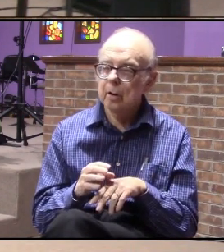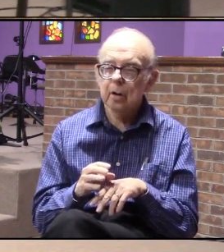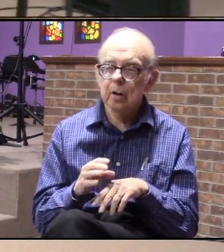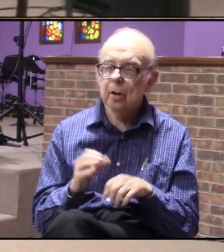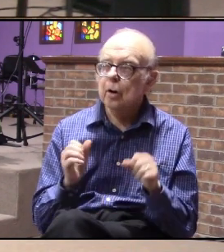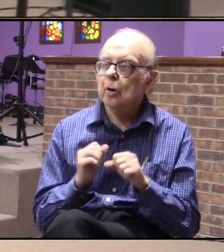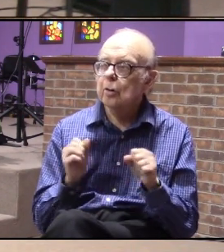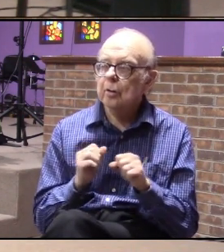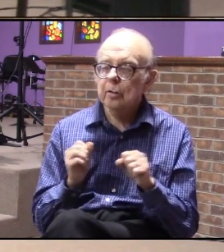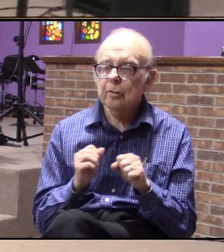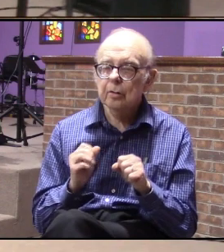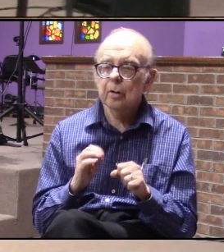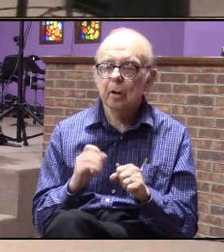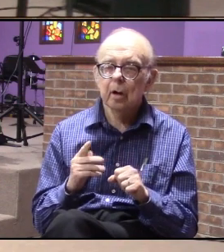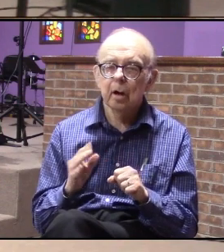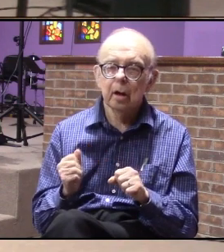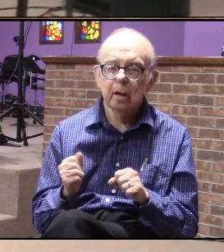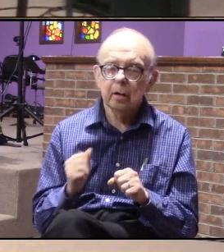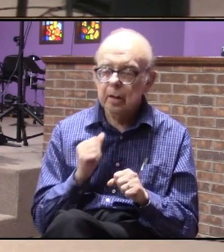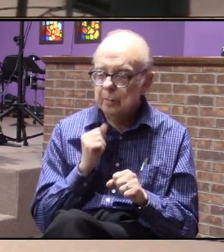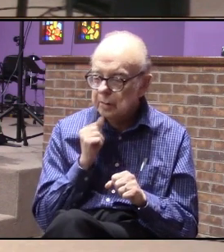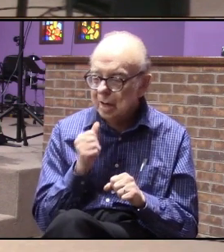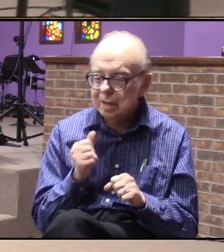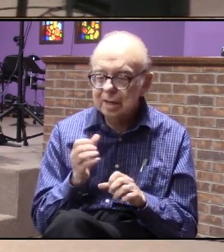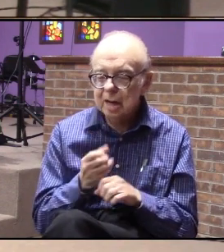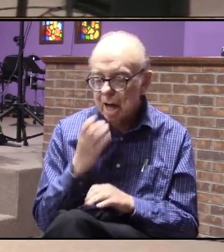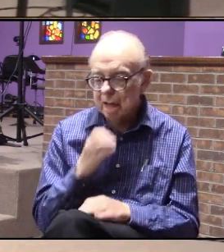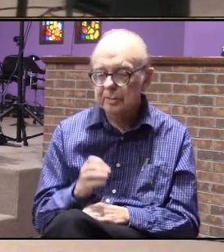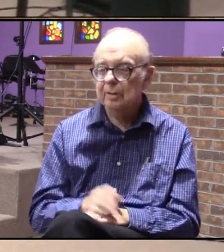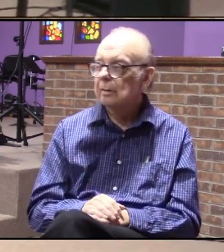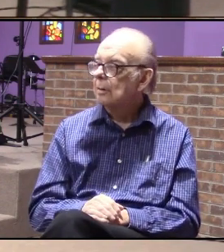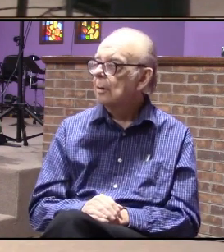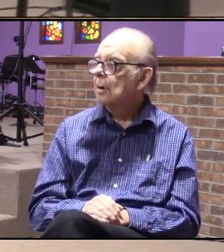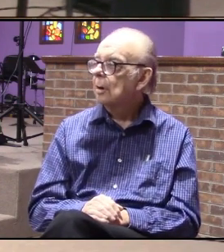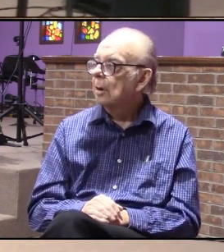cold or chilled so they wouldn't overheat, okay?